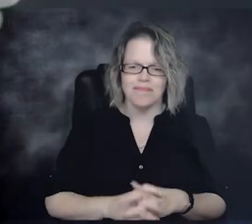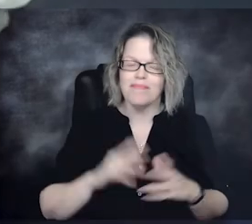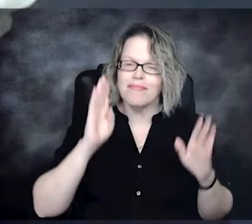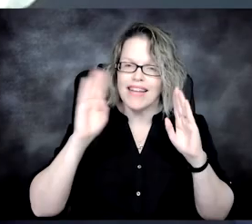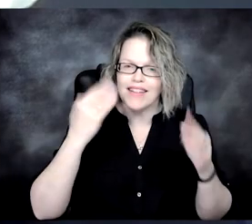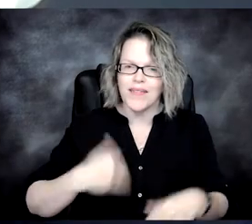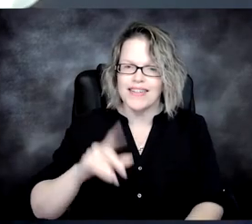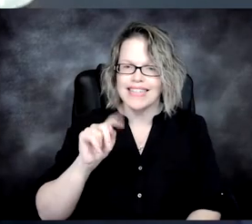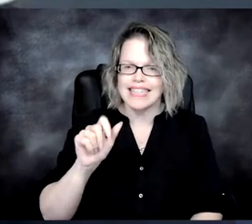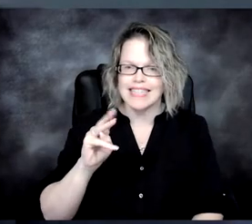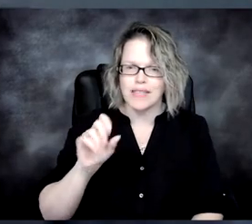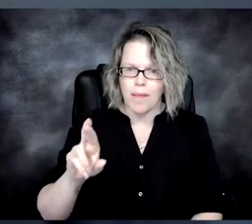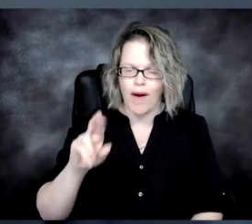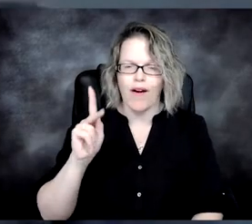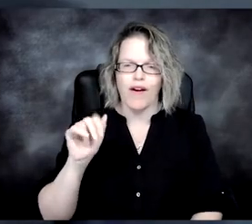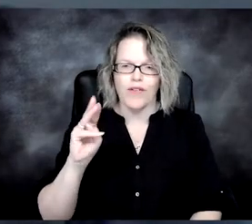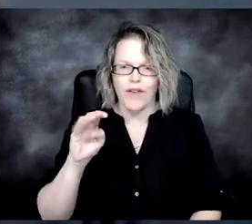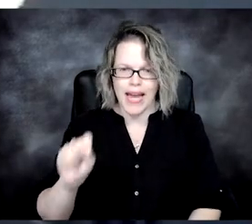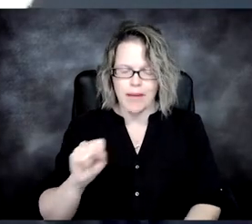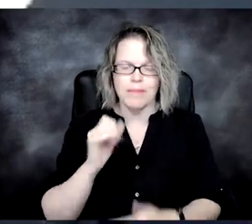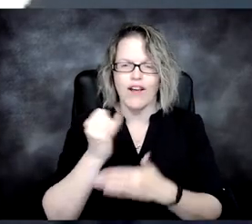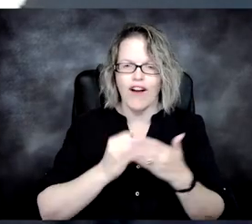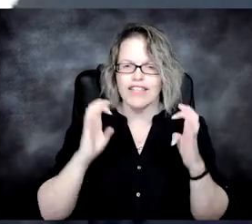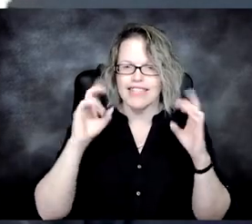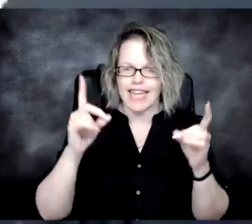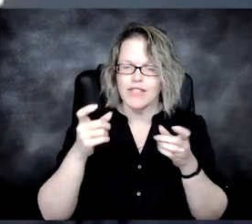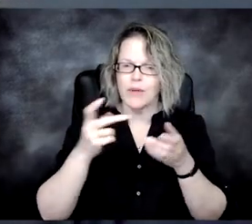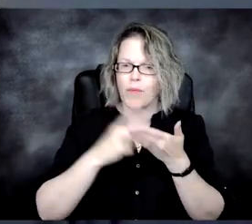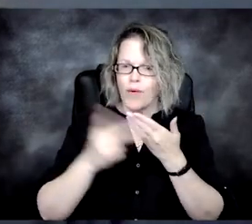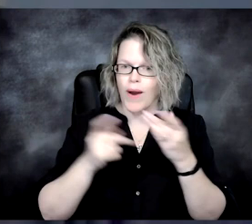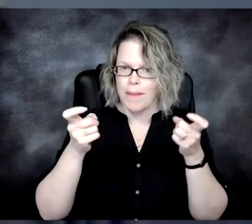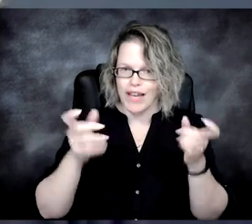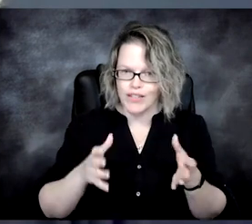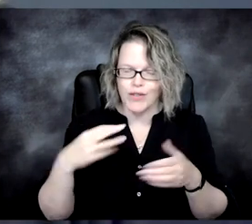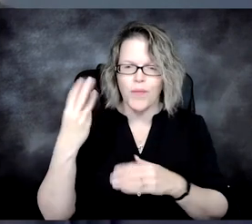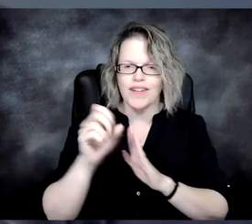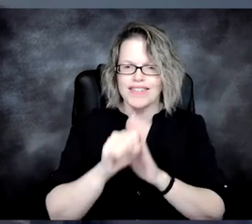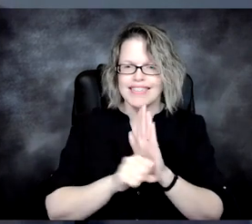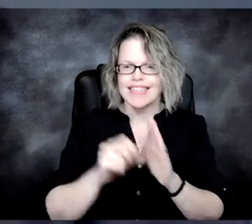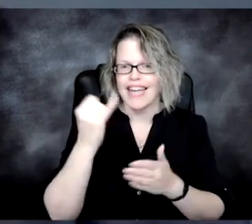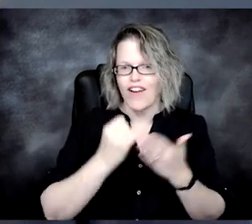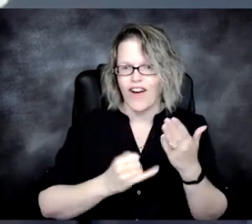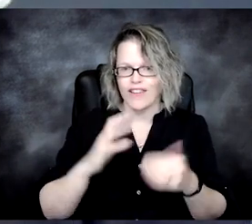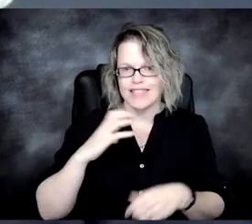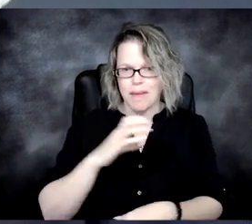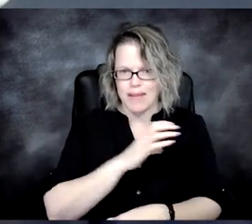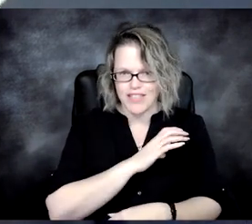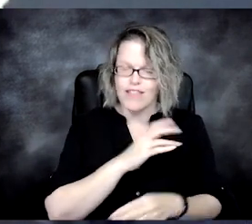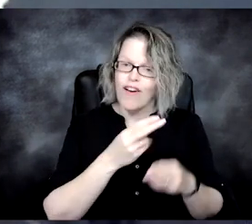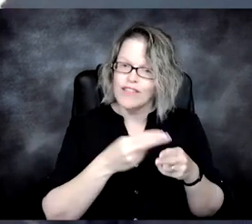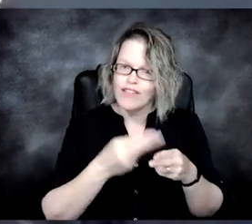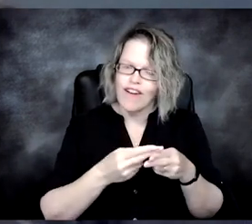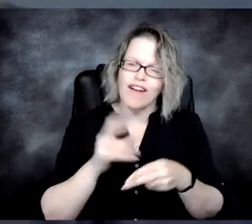Hello, my name is Tamar Krames. I'm the Arts and Education Program Manager at the Washington State Arts Commission, also known